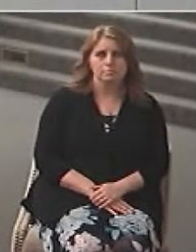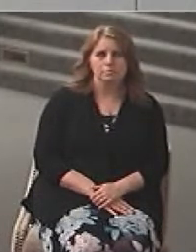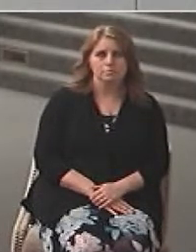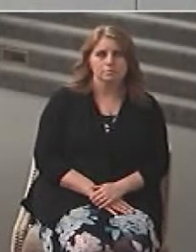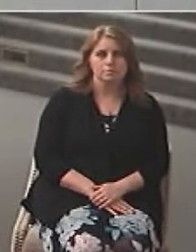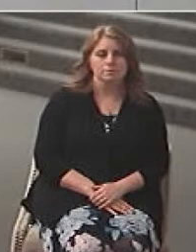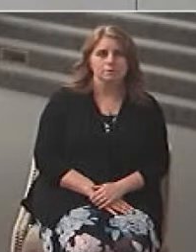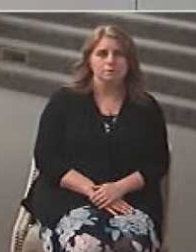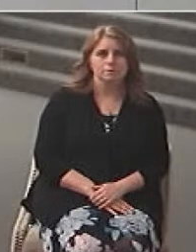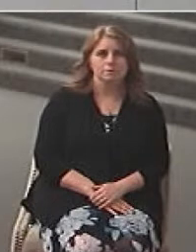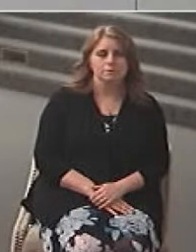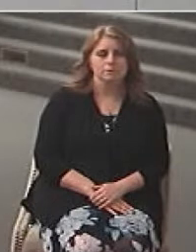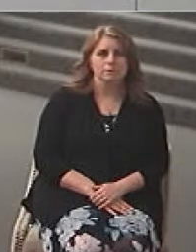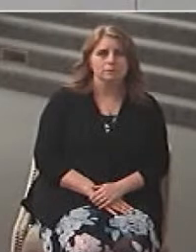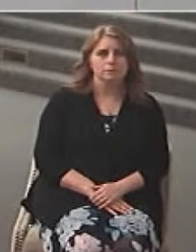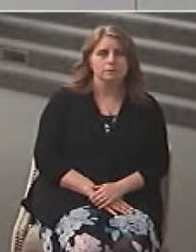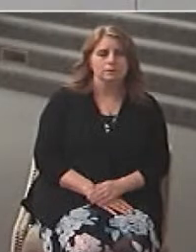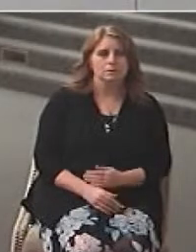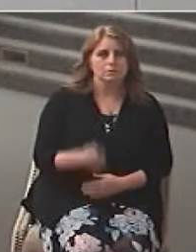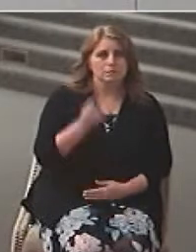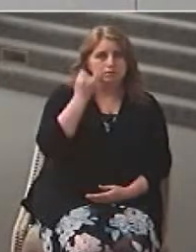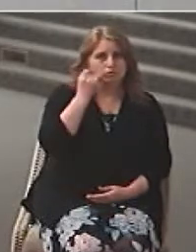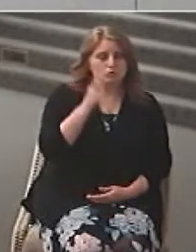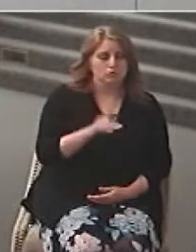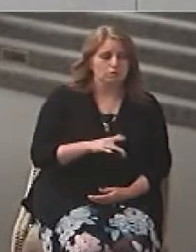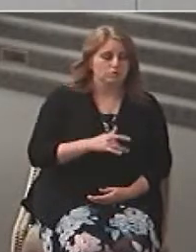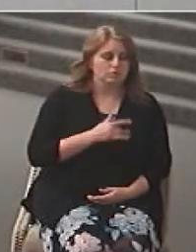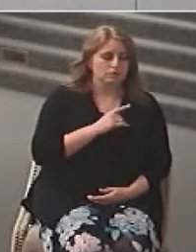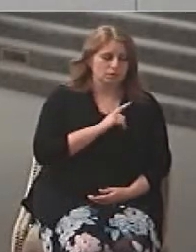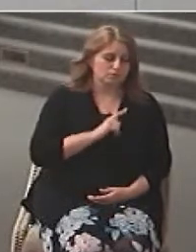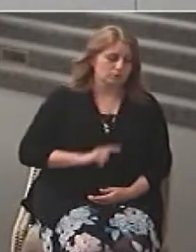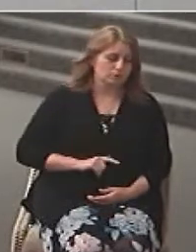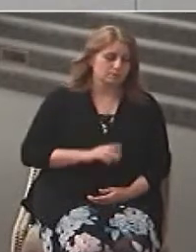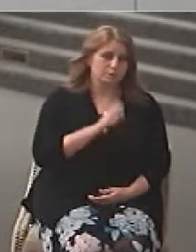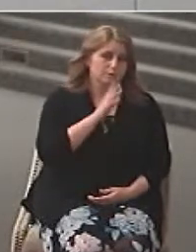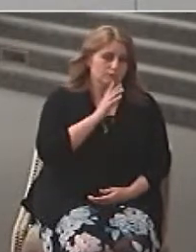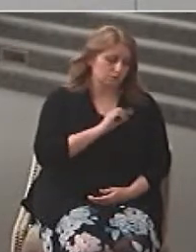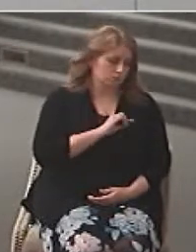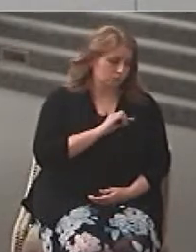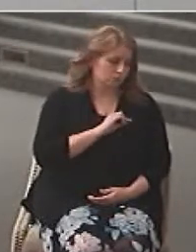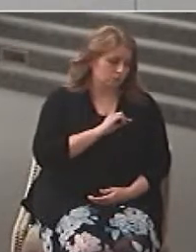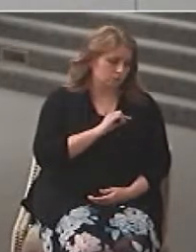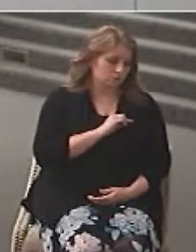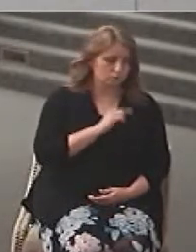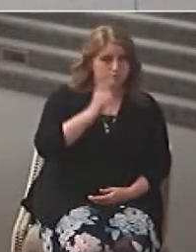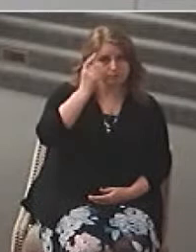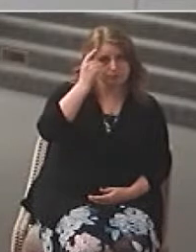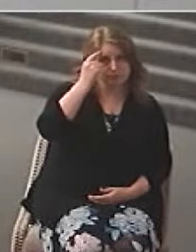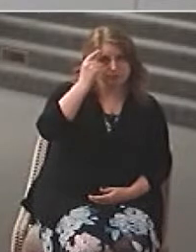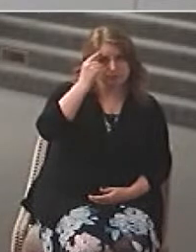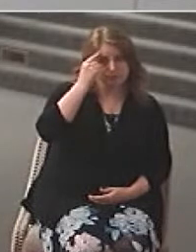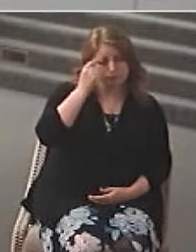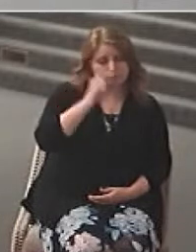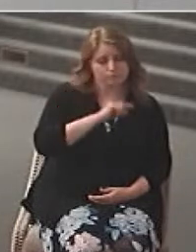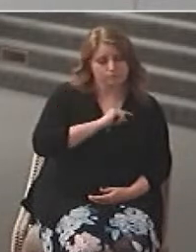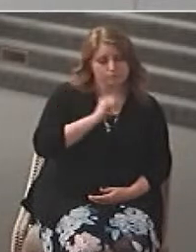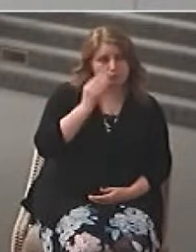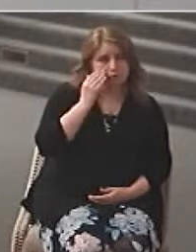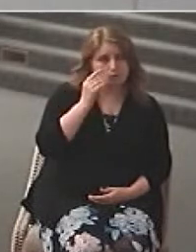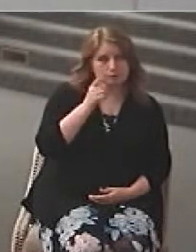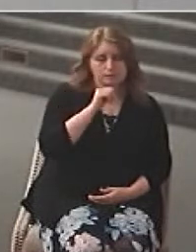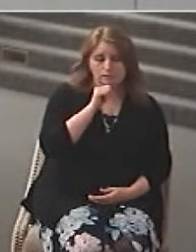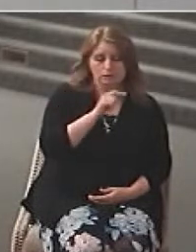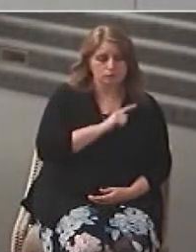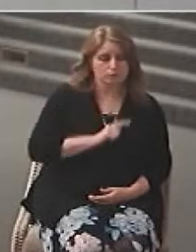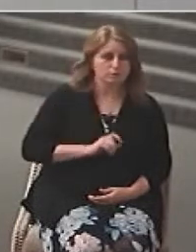And if you feel the Lord speaking to your heart, speaking to your mind, and you know that He's not Lord of your